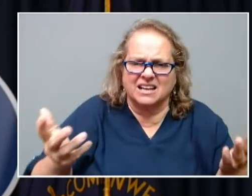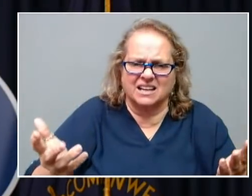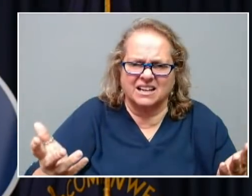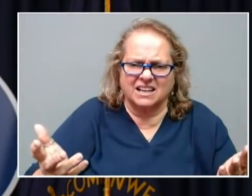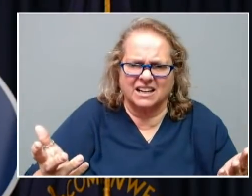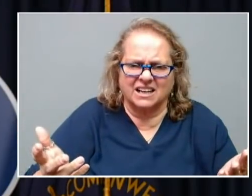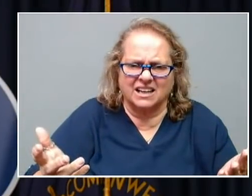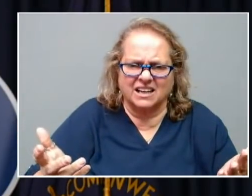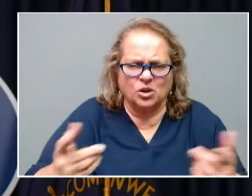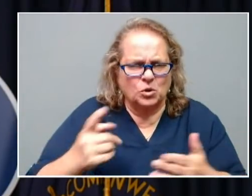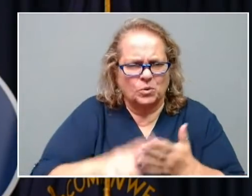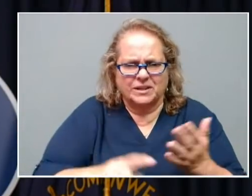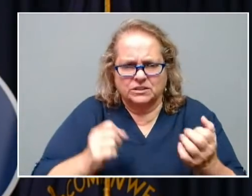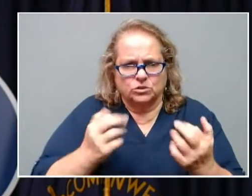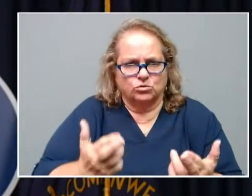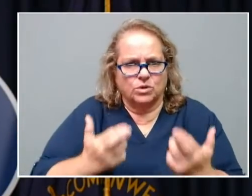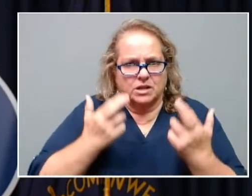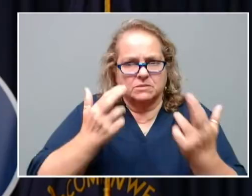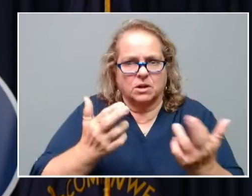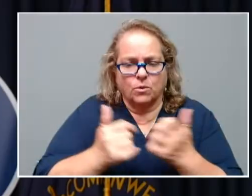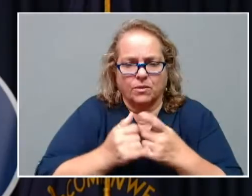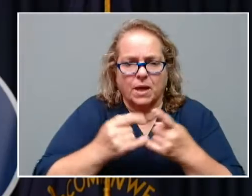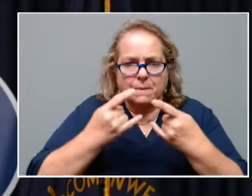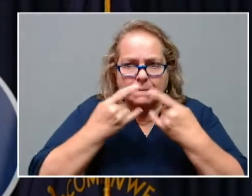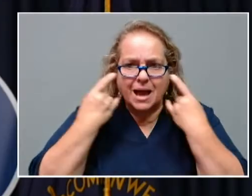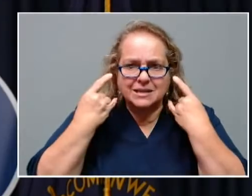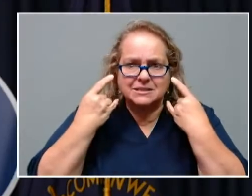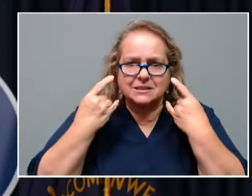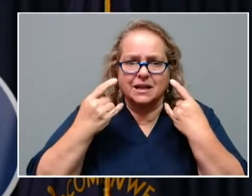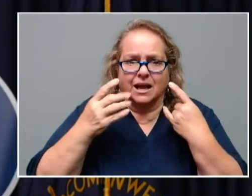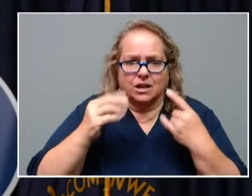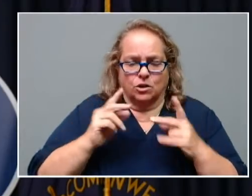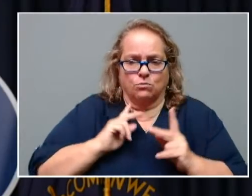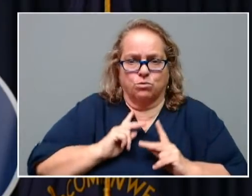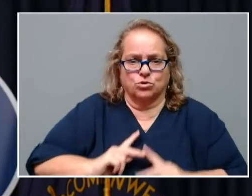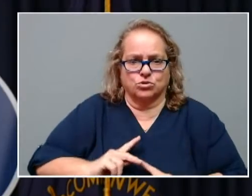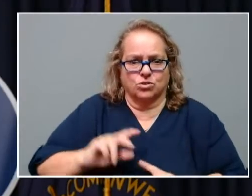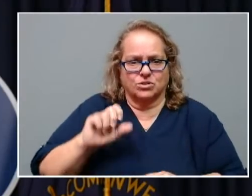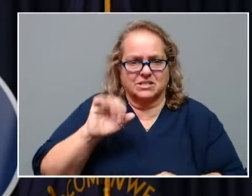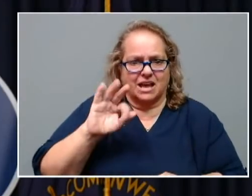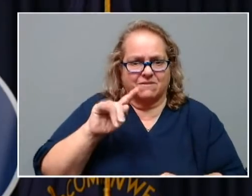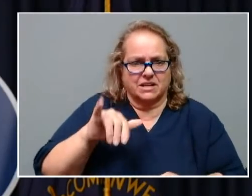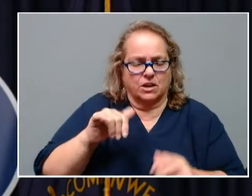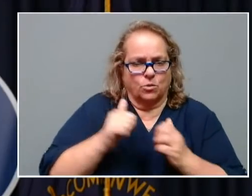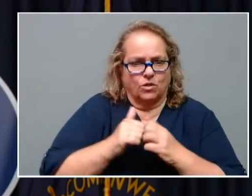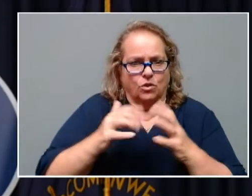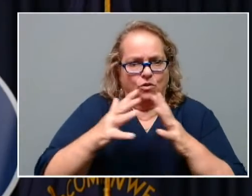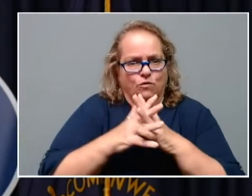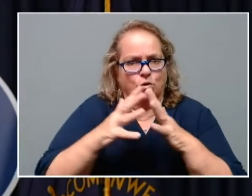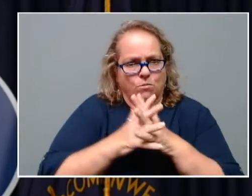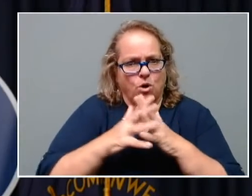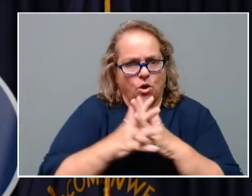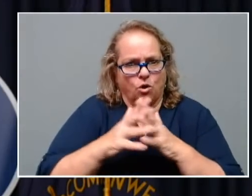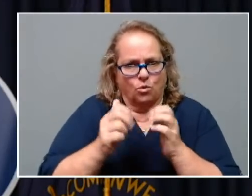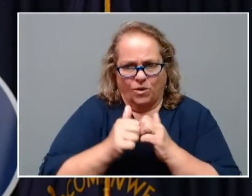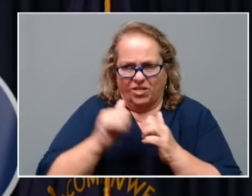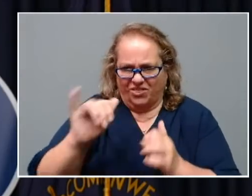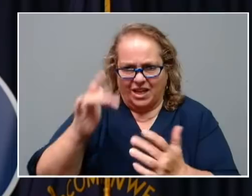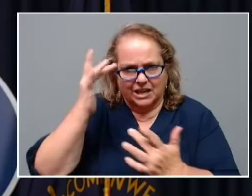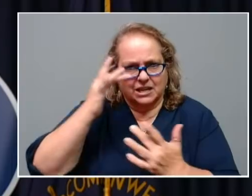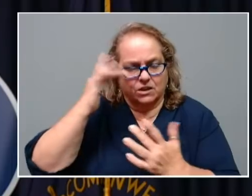recommendation around masking and personal safety with this very contagious